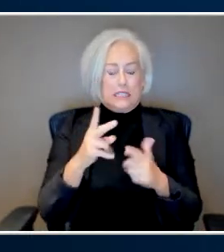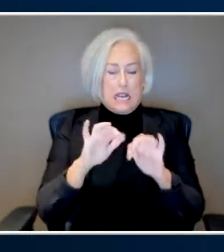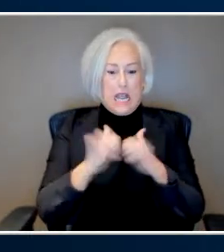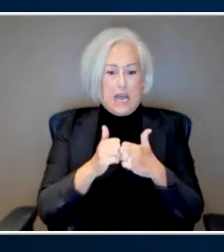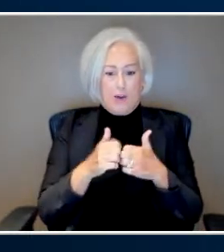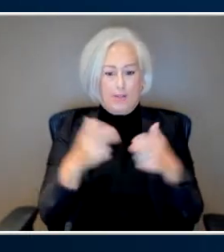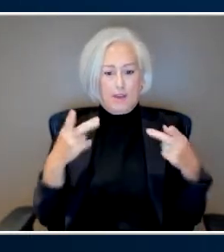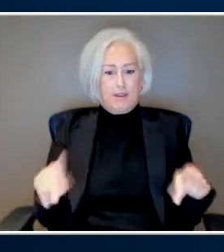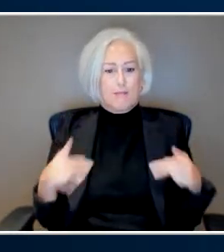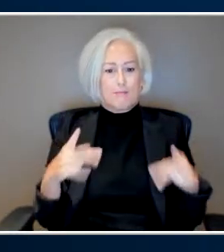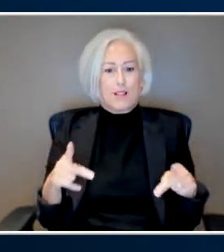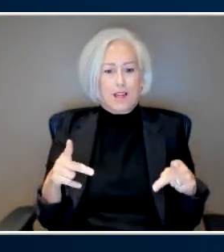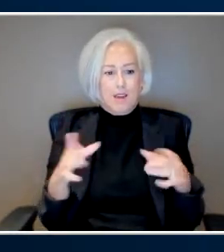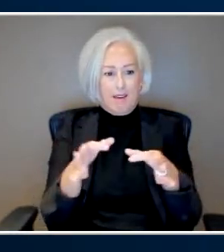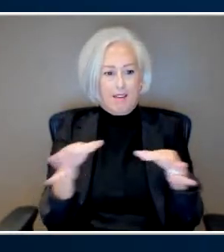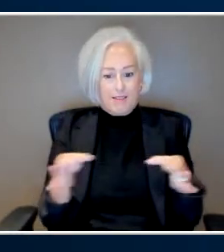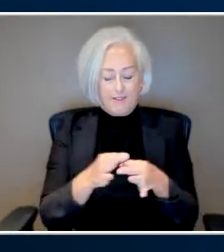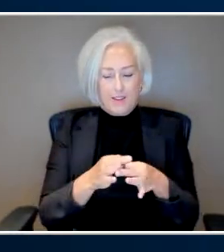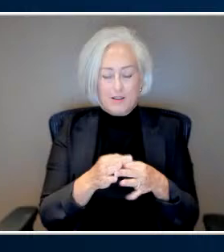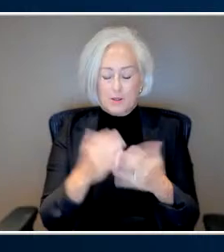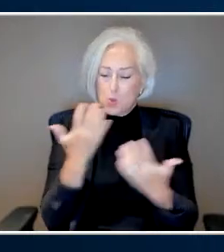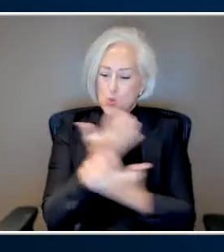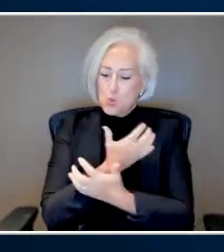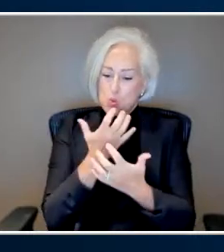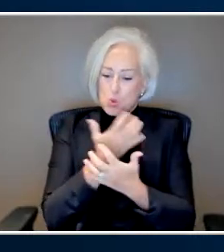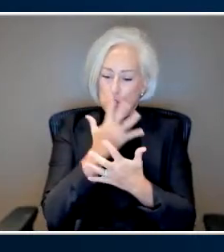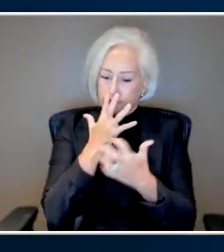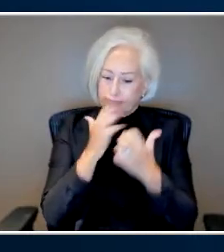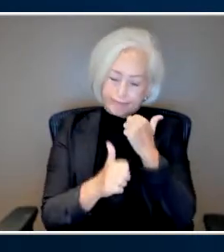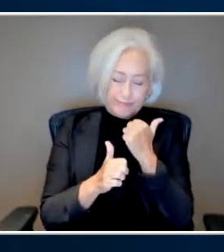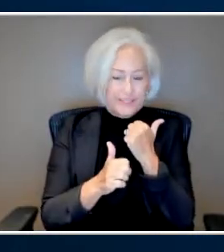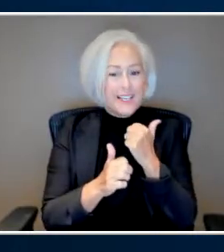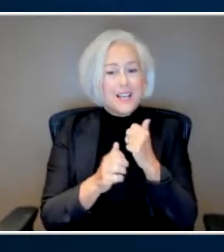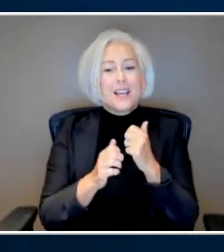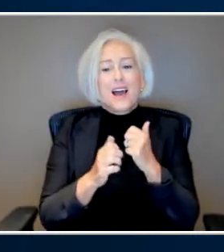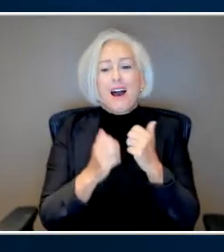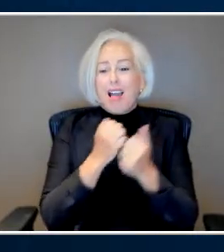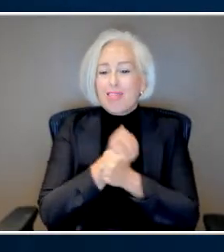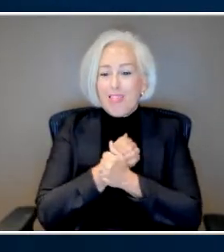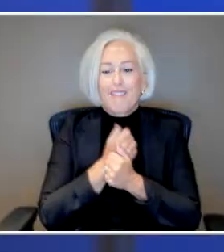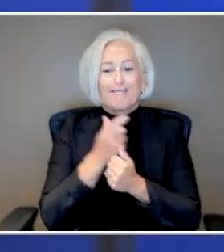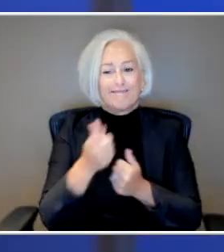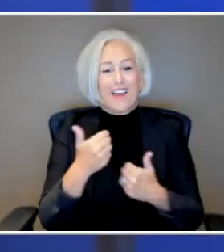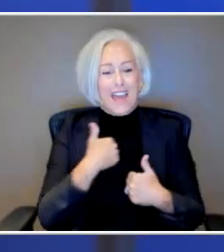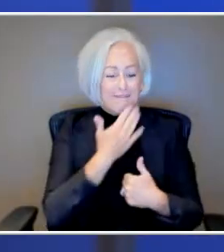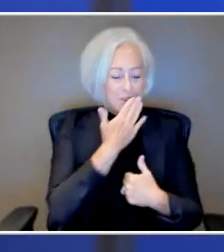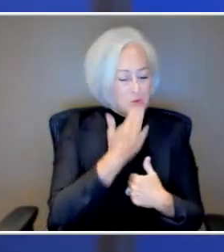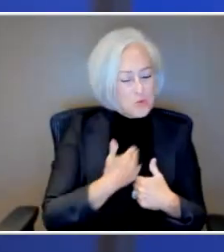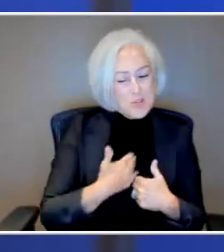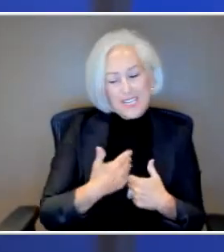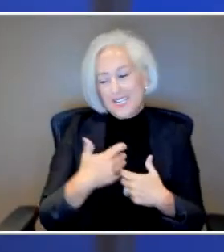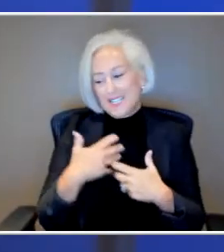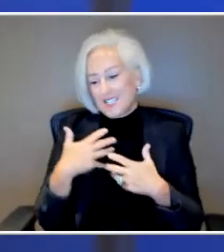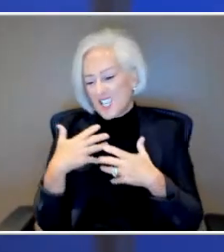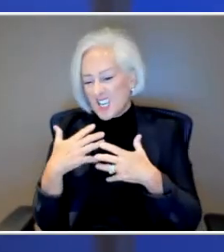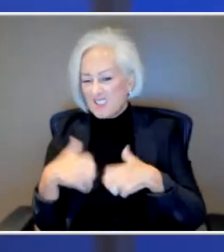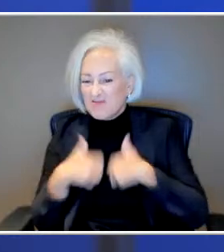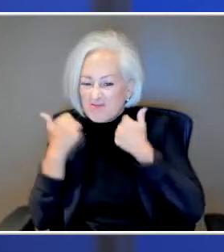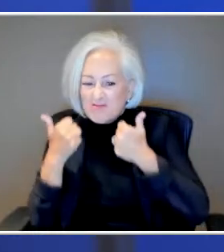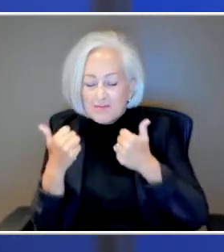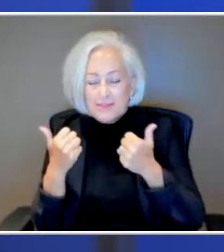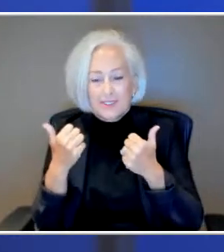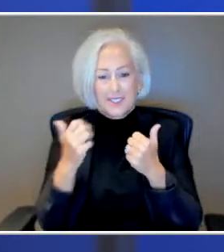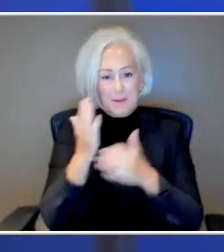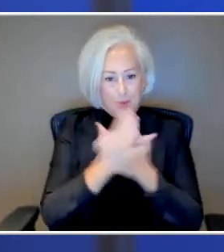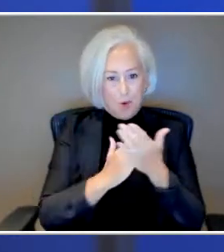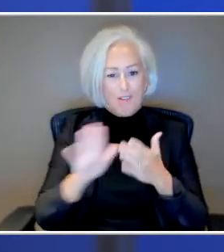both sides. But to see his, I guess, true wonder